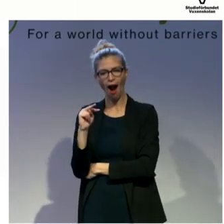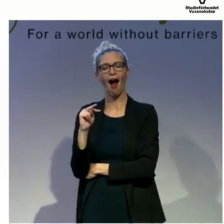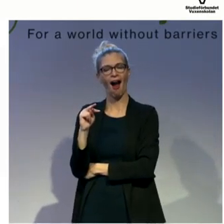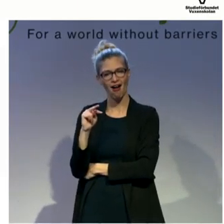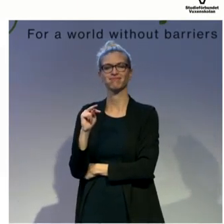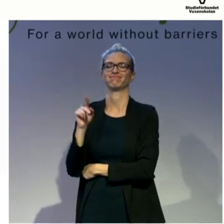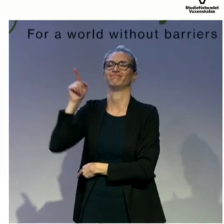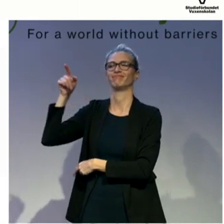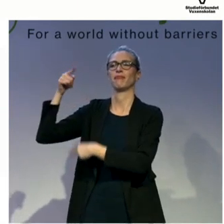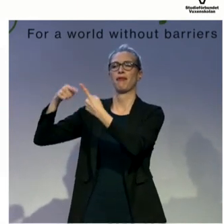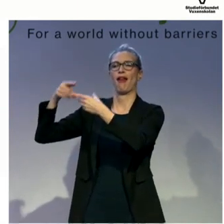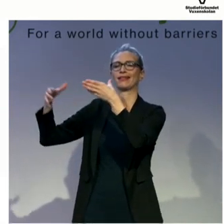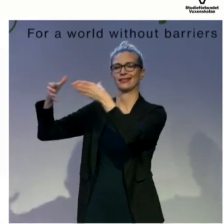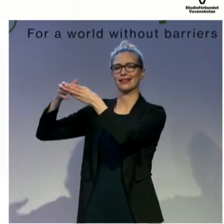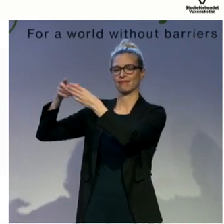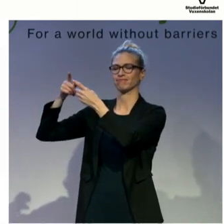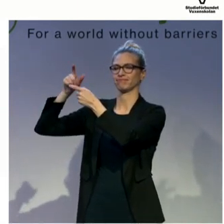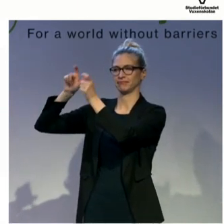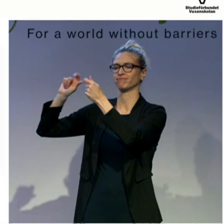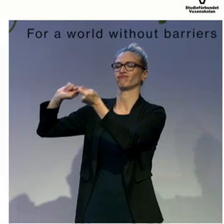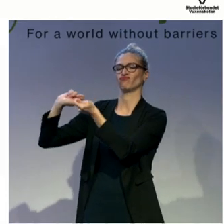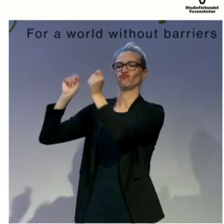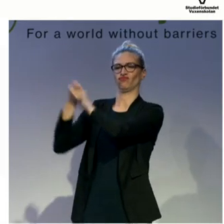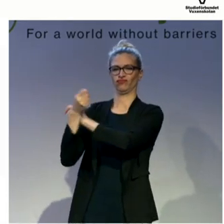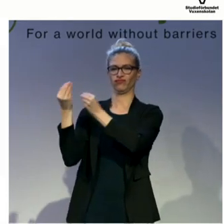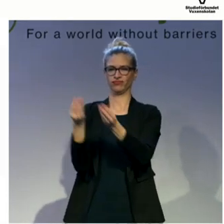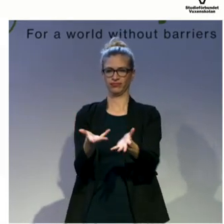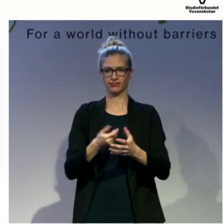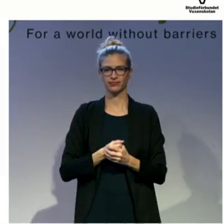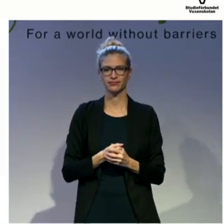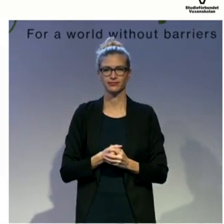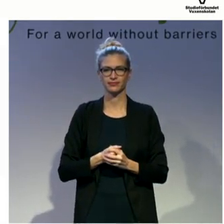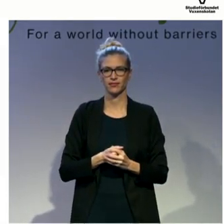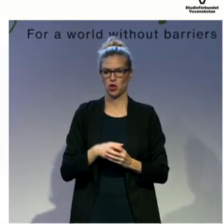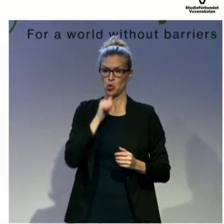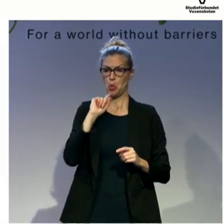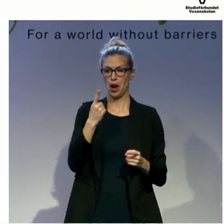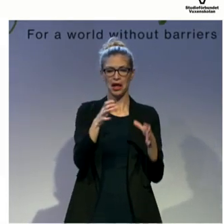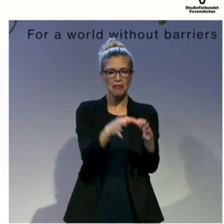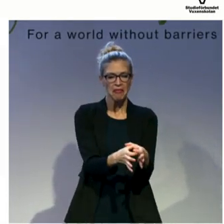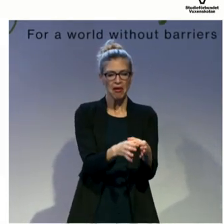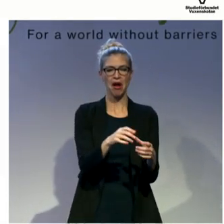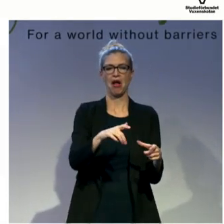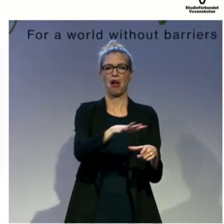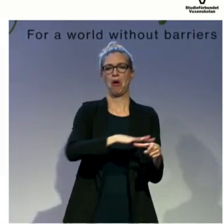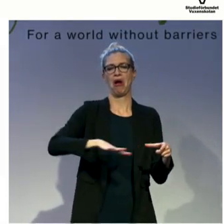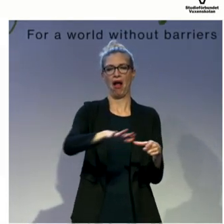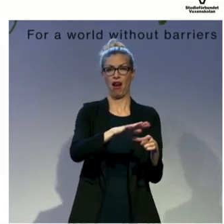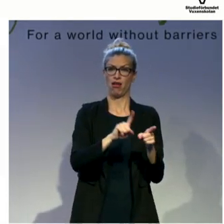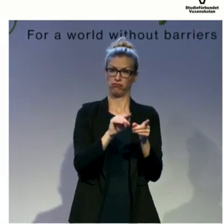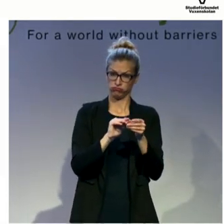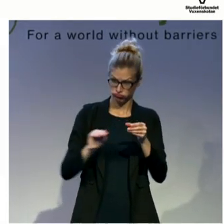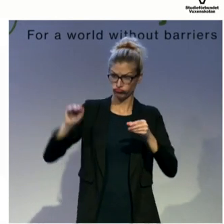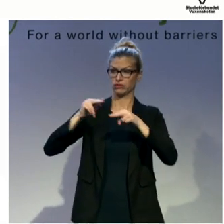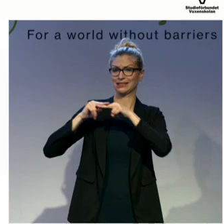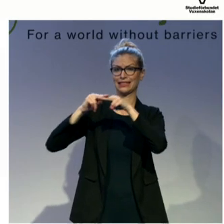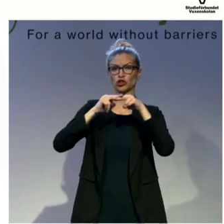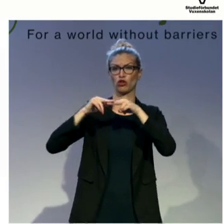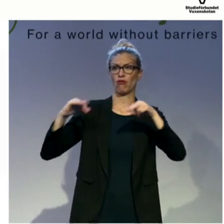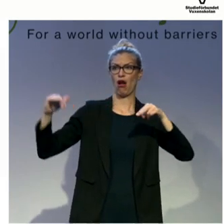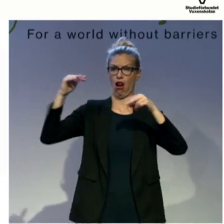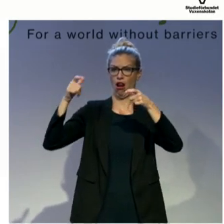only locally. We also brought our campaign and our challenges to the national level, the government, the